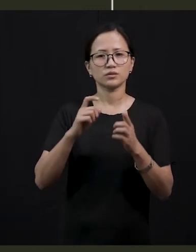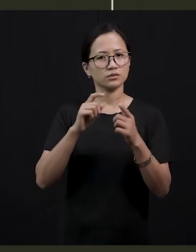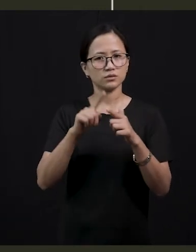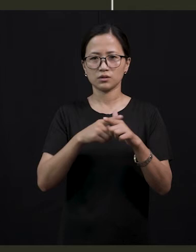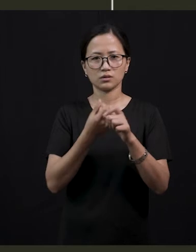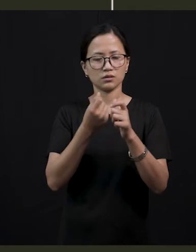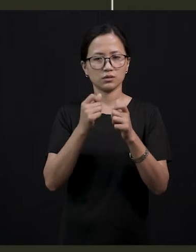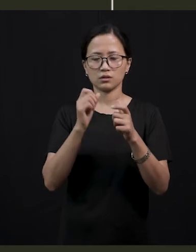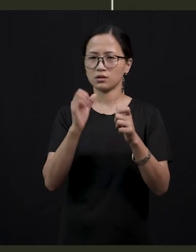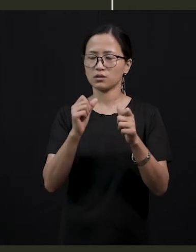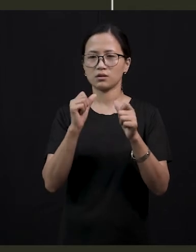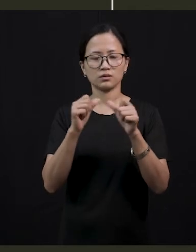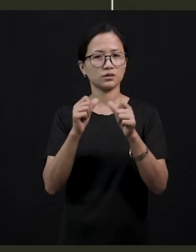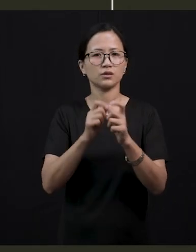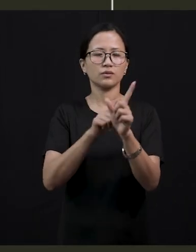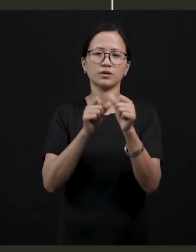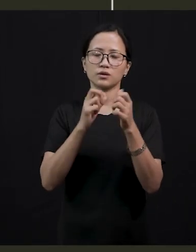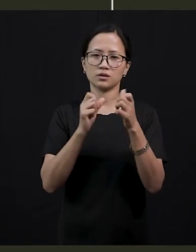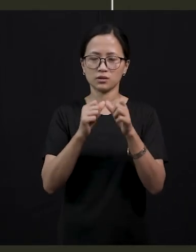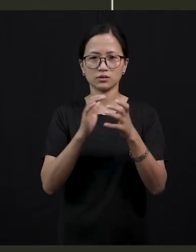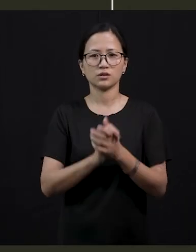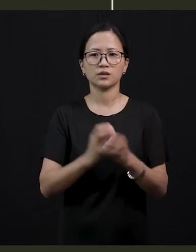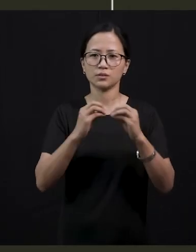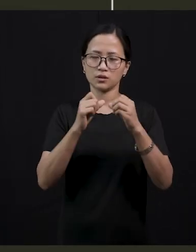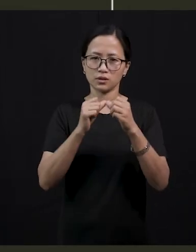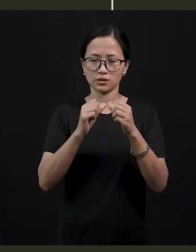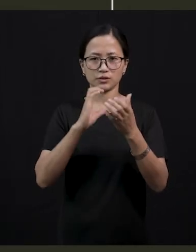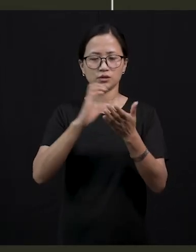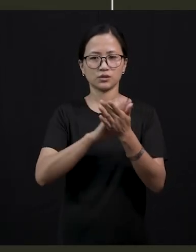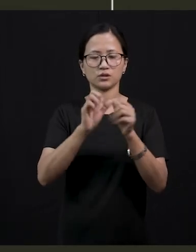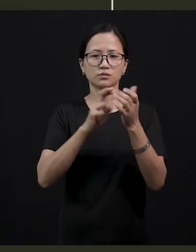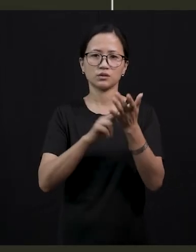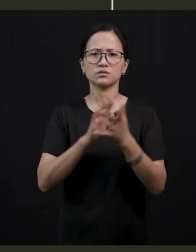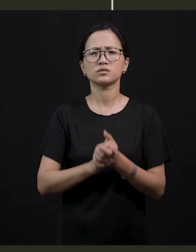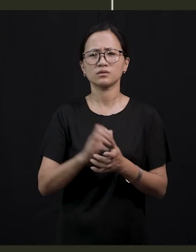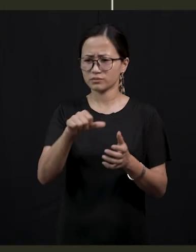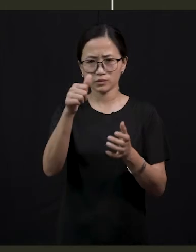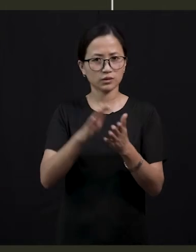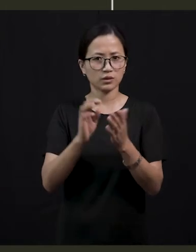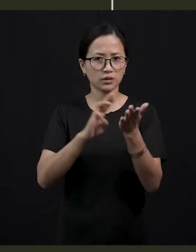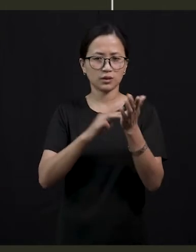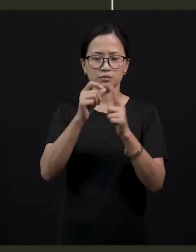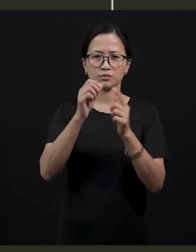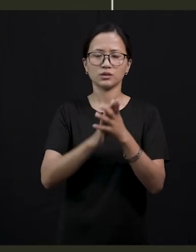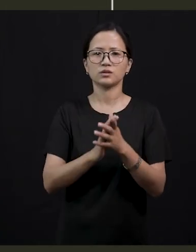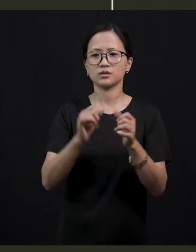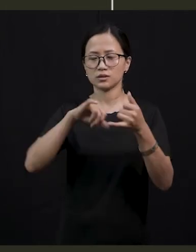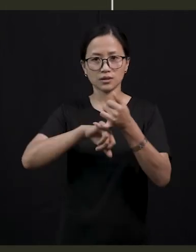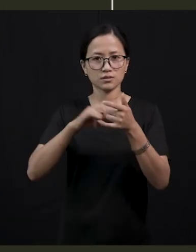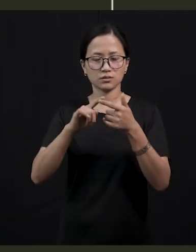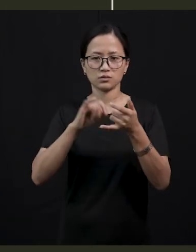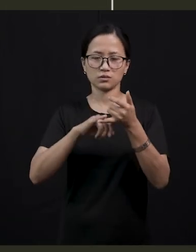is a MP, or Sachin Tendulkar is an MP, but he doesn't attend the session. So those are the 1/6 people